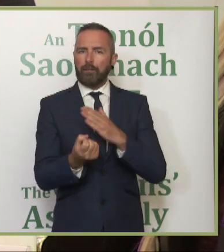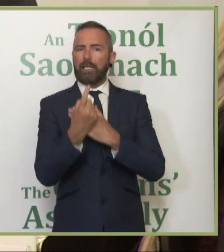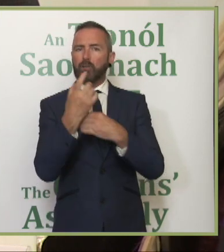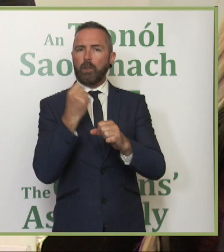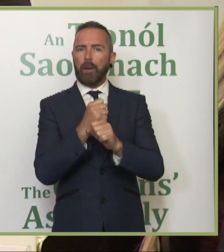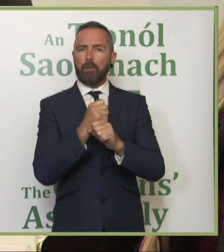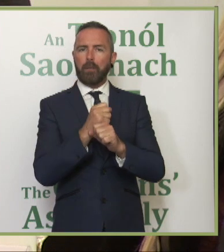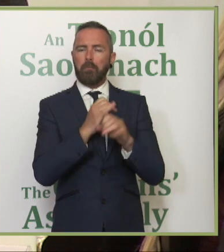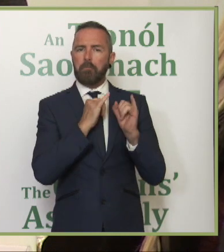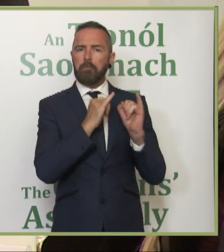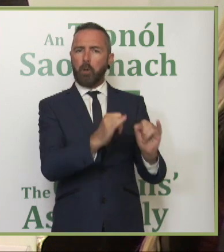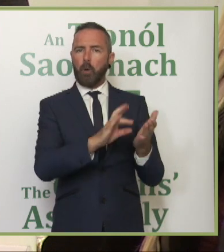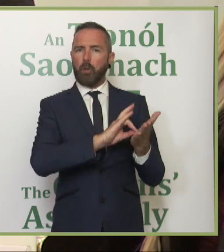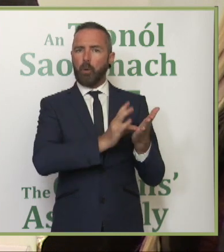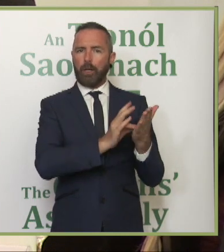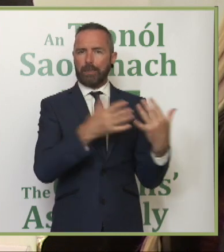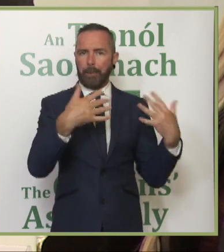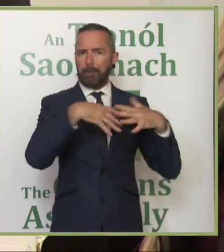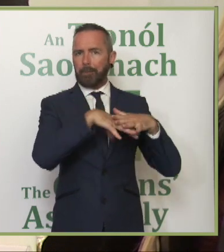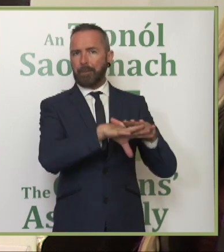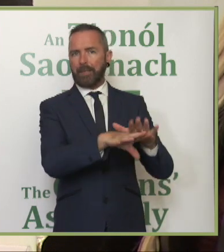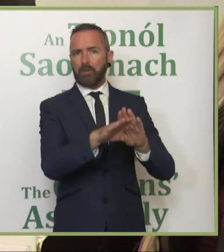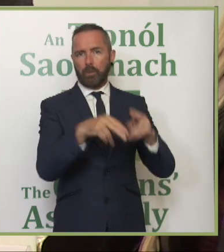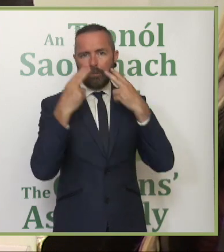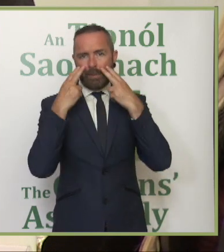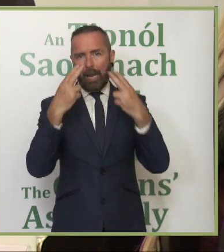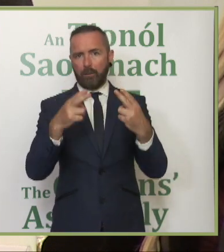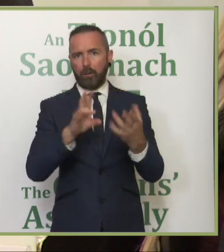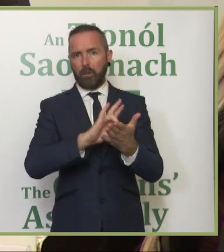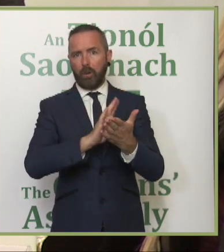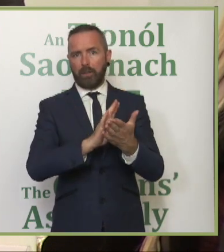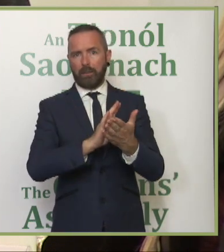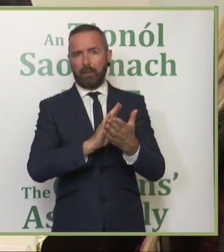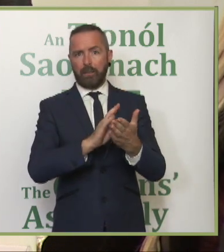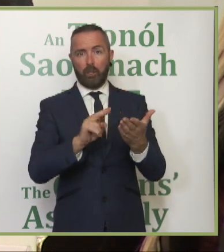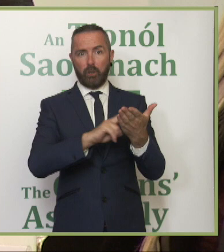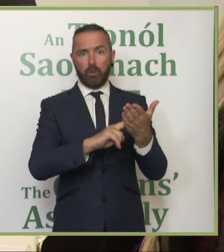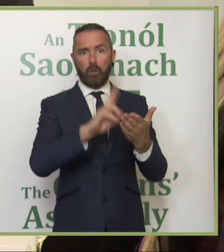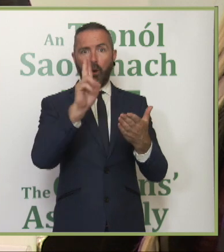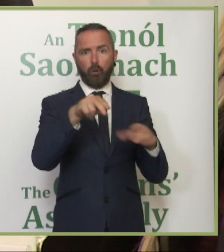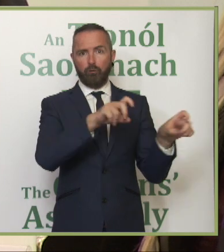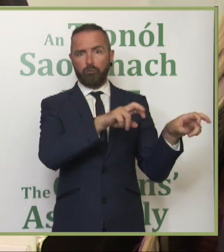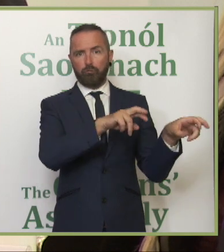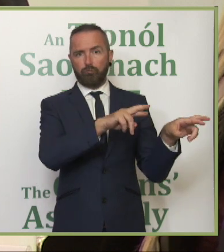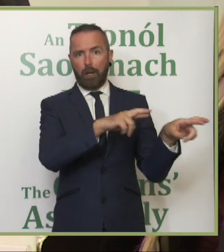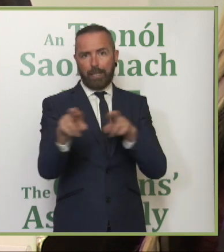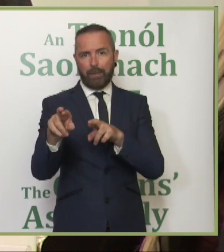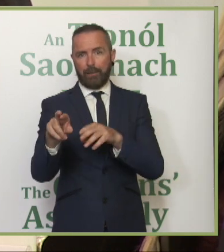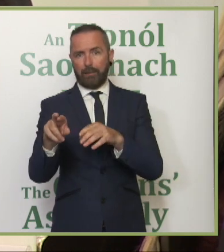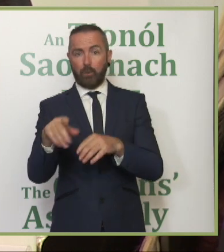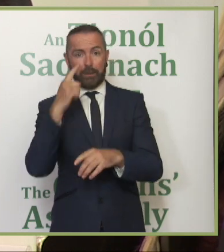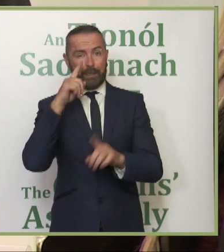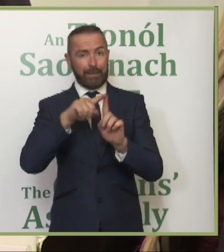poor quality mixtures and using unregulated, unknown substances. And you see different approaches